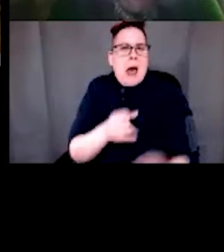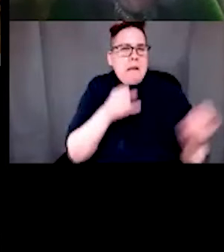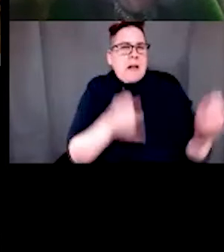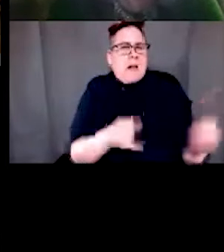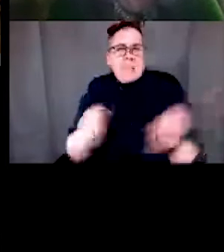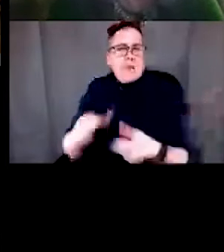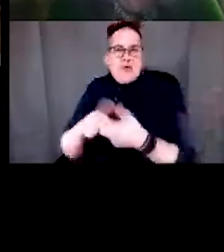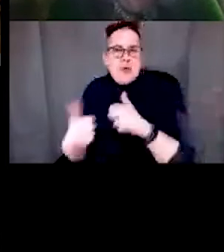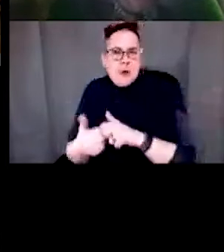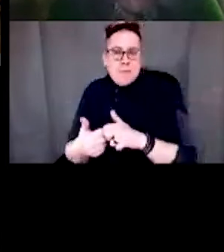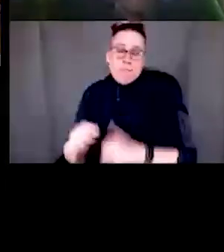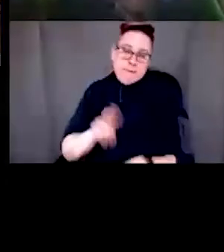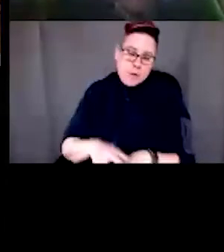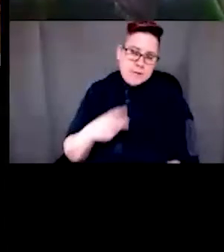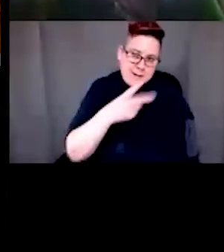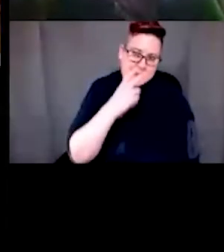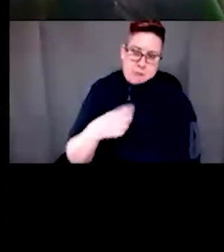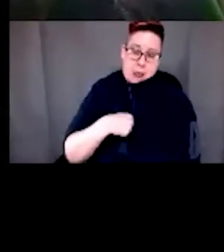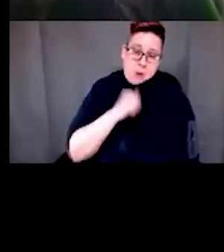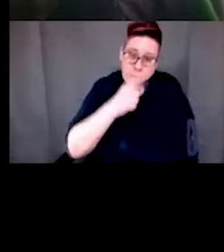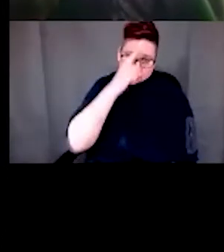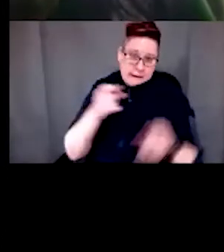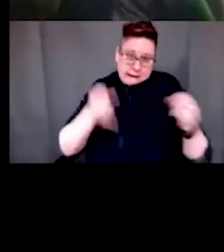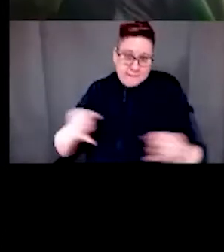course, I don't believe that it is.